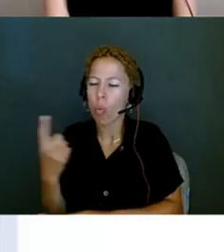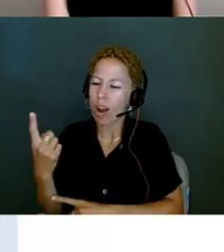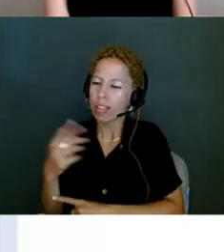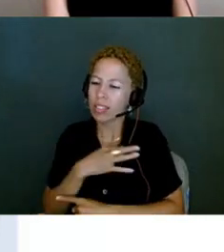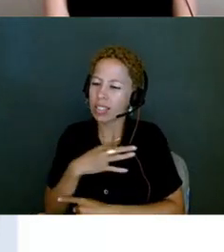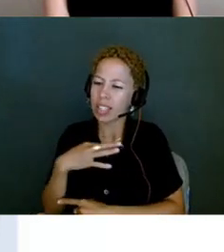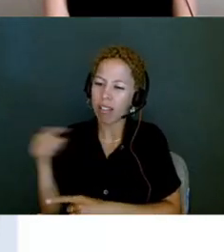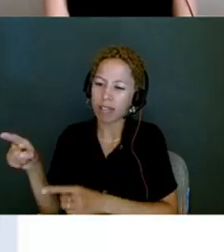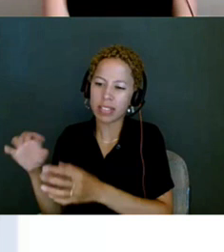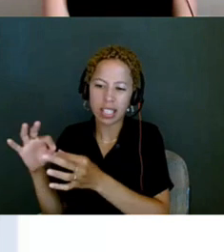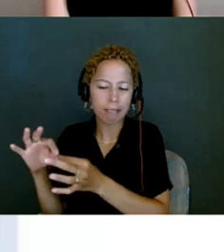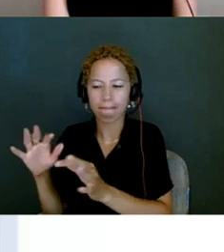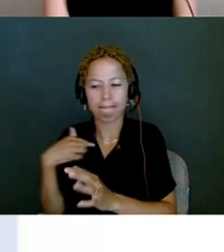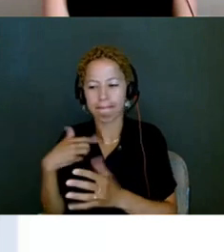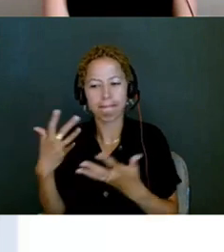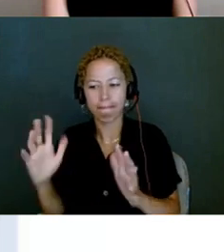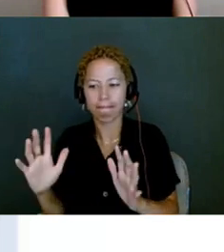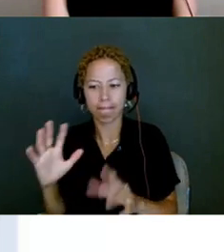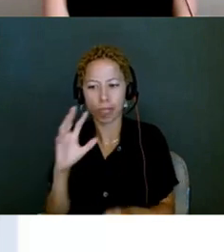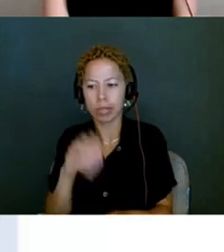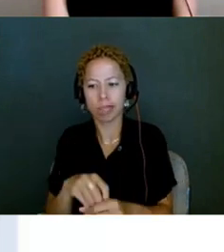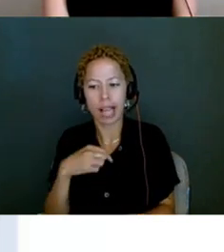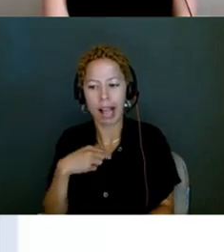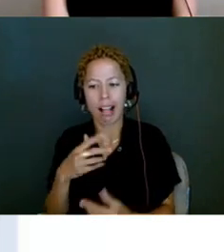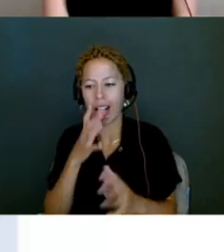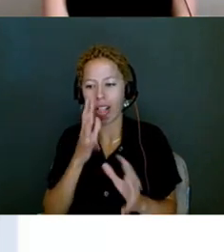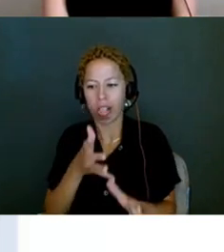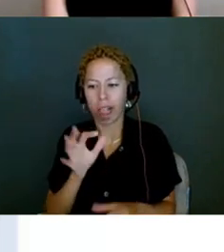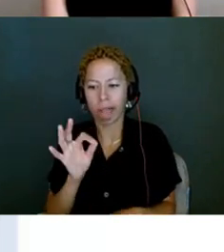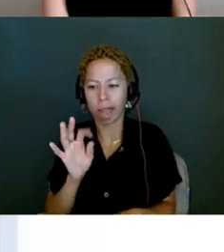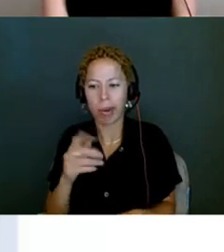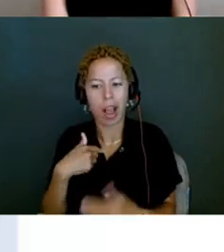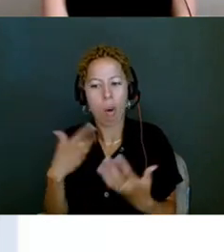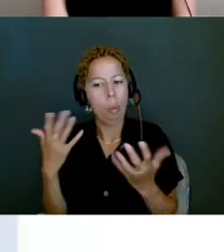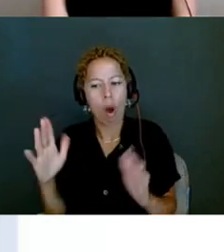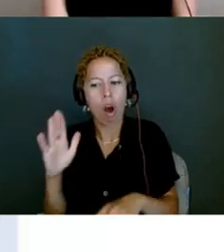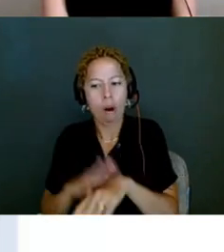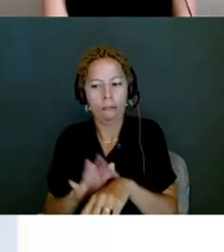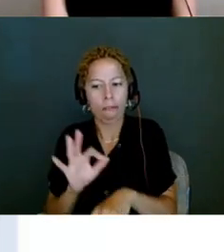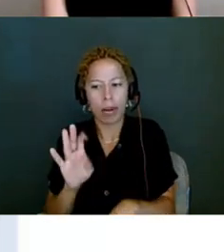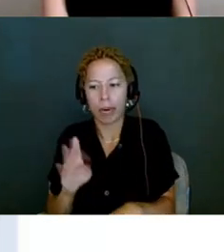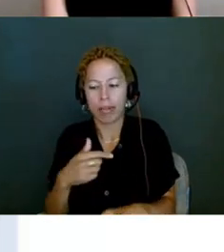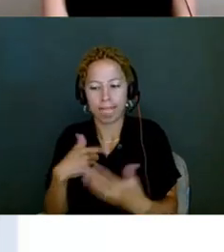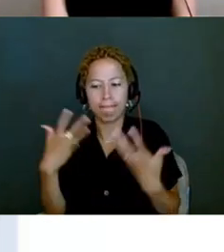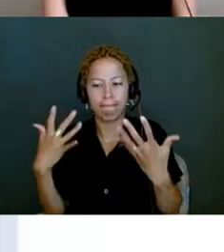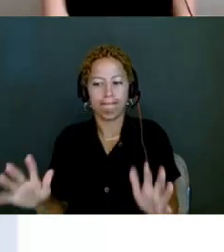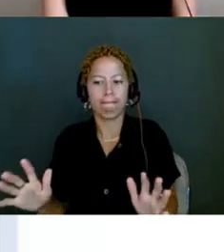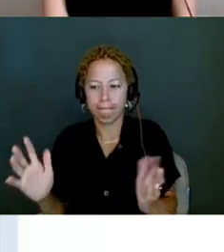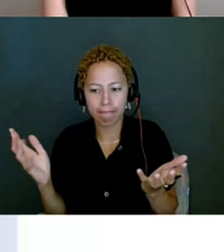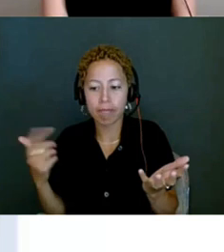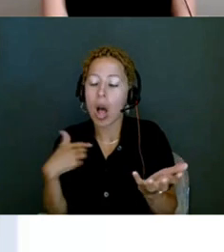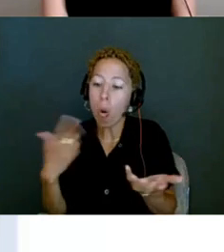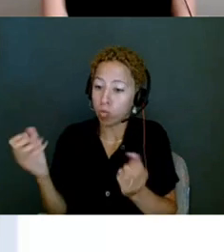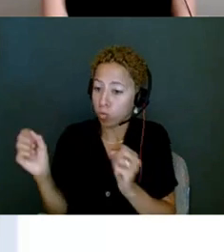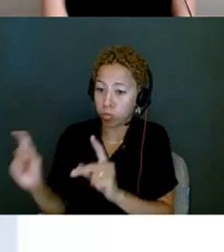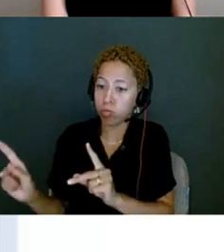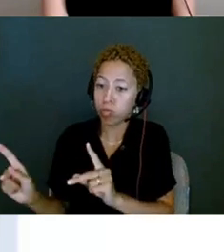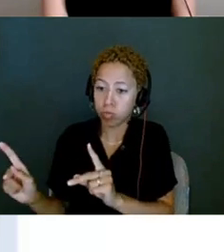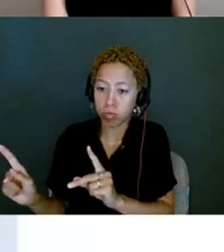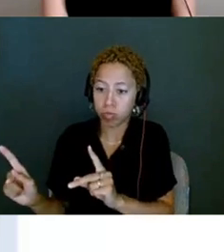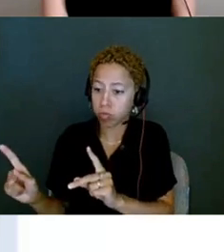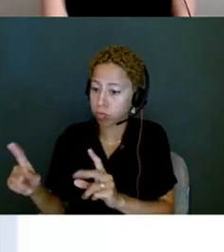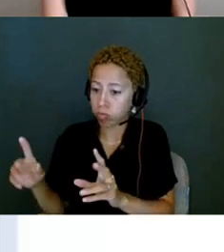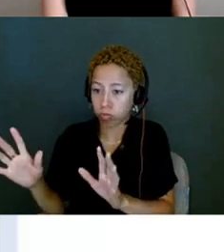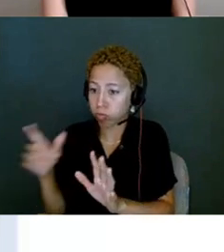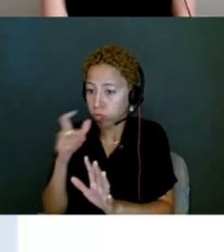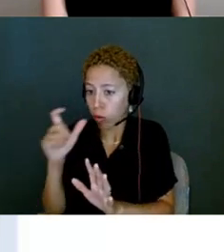"Now I'm not going to participate. I don't like Facebook. I don't even want to be on it. I'm not on it." So we just said, okay, you don't